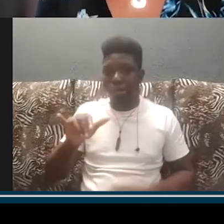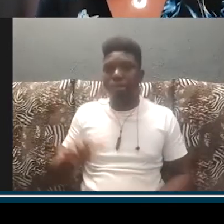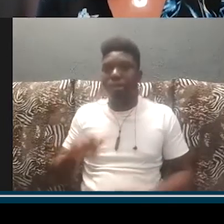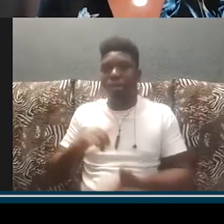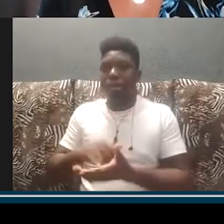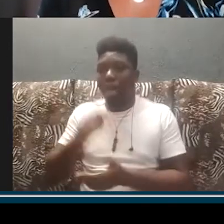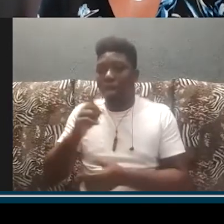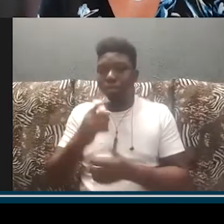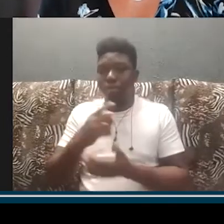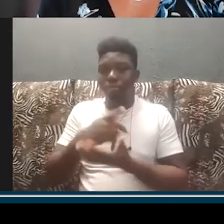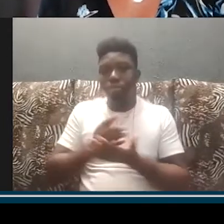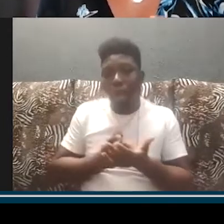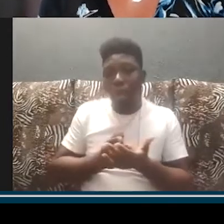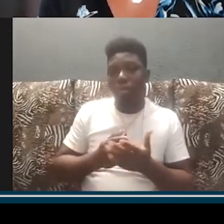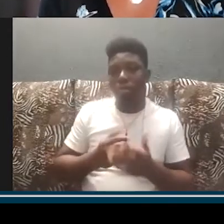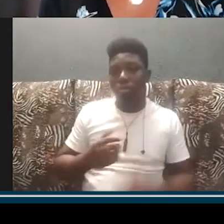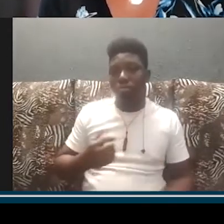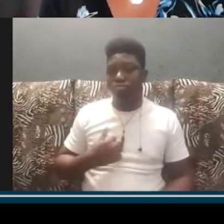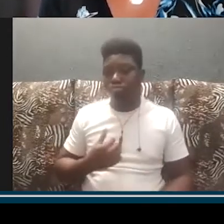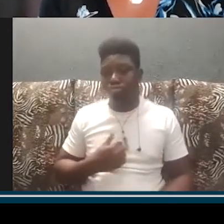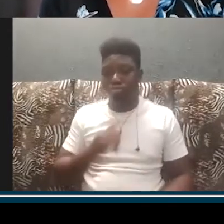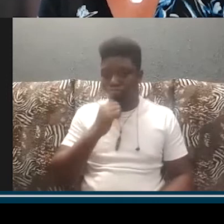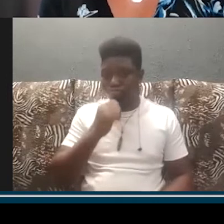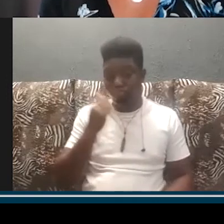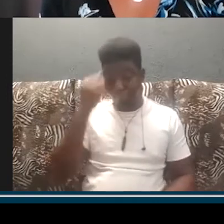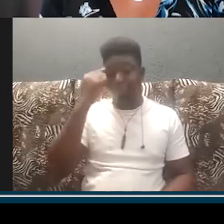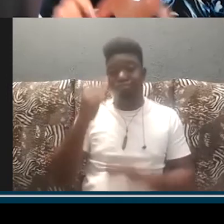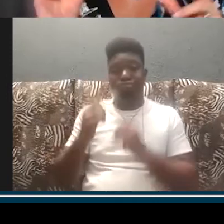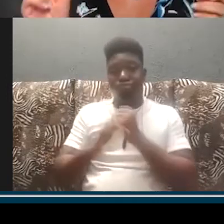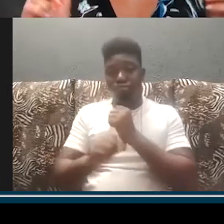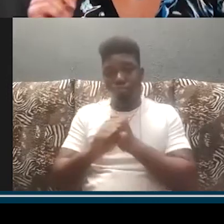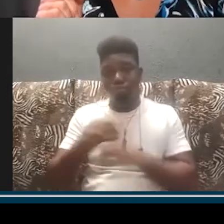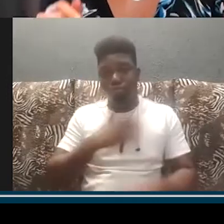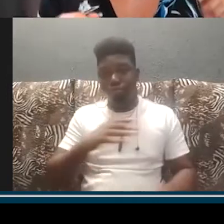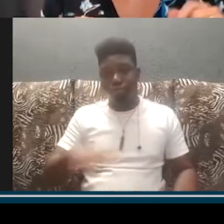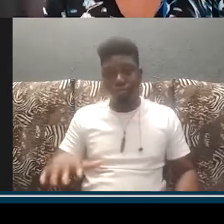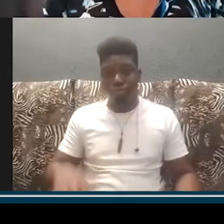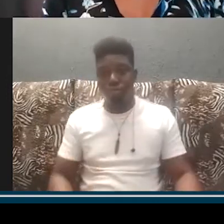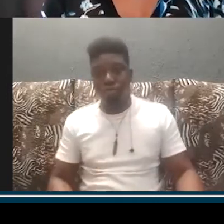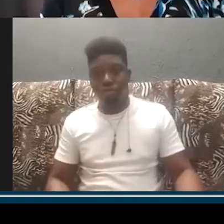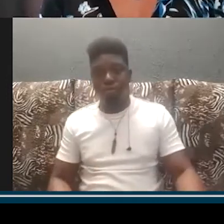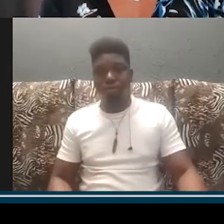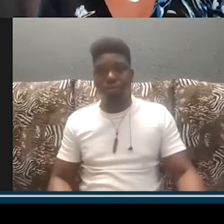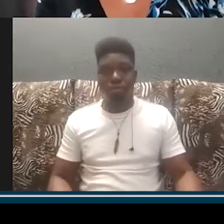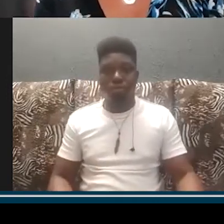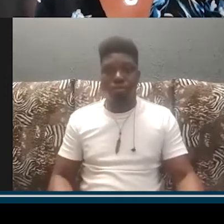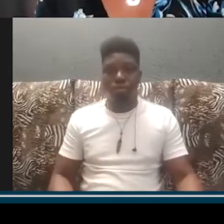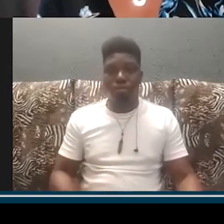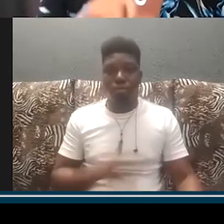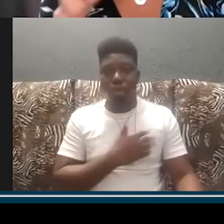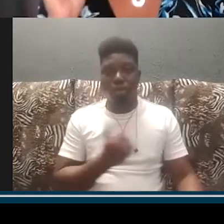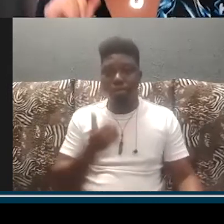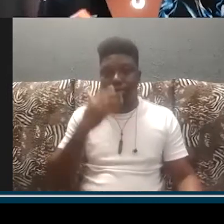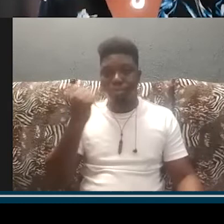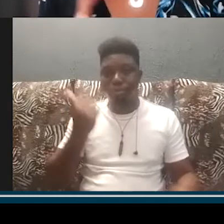to advocate to my children when when something happened to my kid at school. Oh, you better believe I walked in there and I was like Mama Bear.